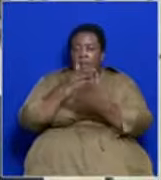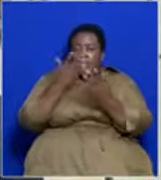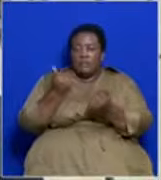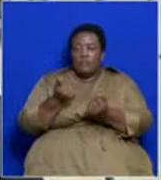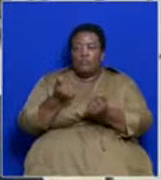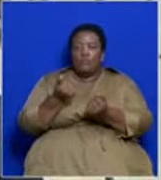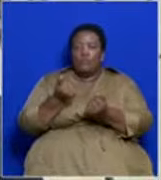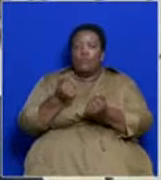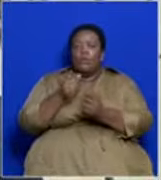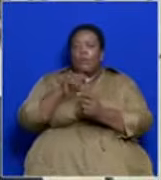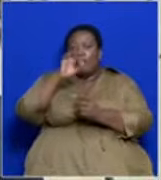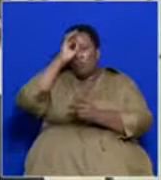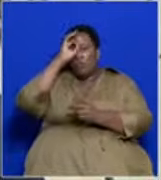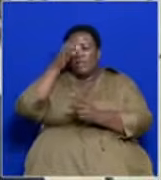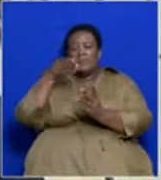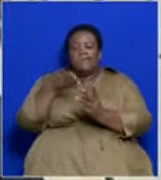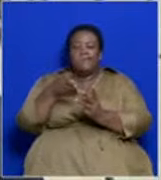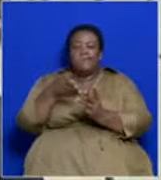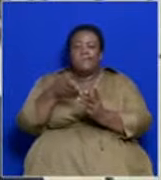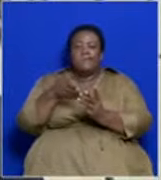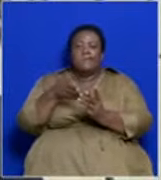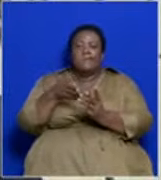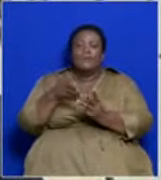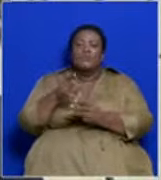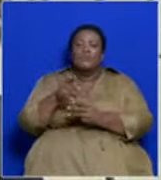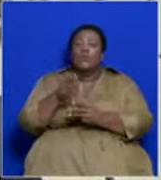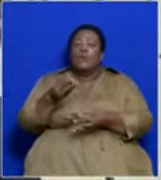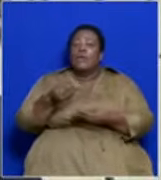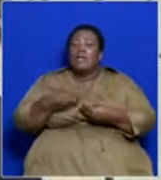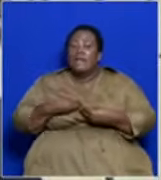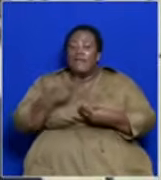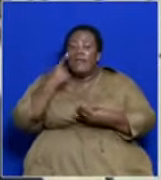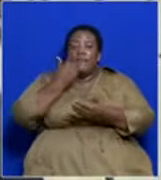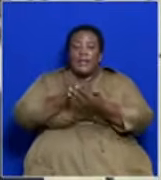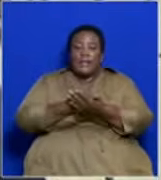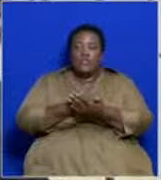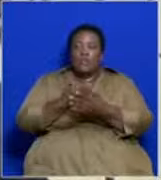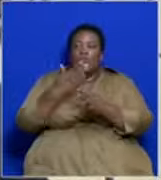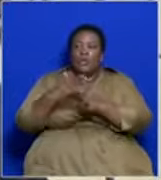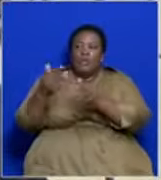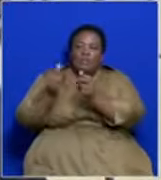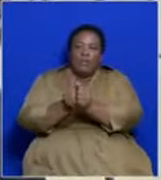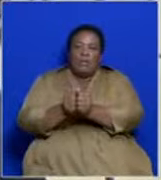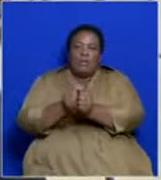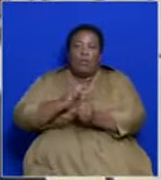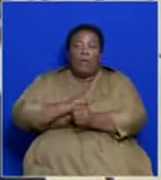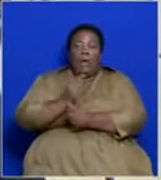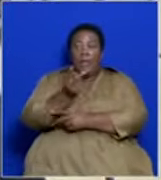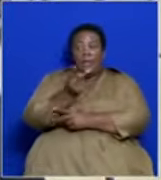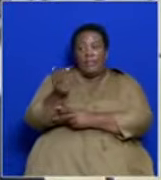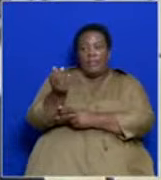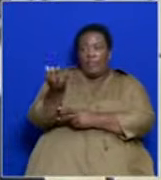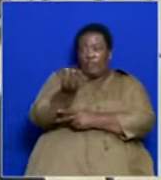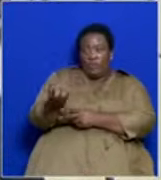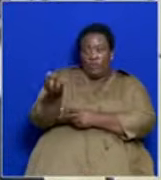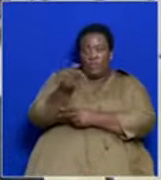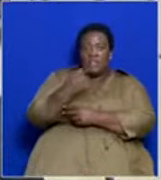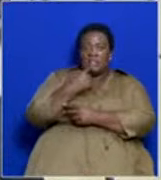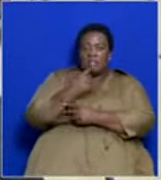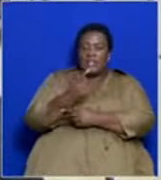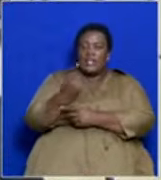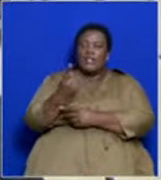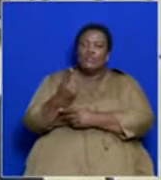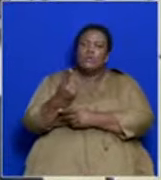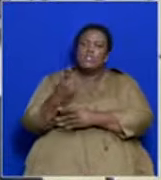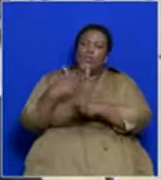of a joint operation as these officers claim it was. The onus lies on them to produce evidence